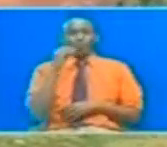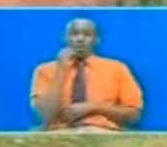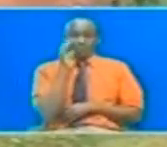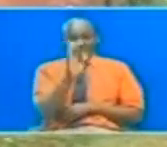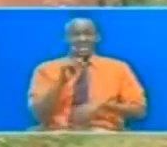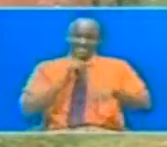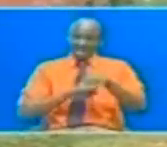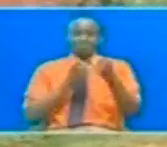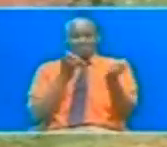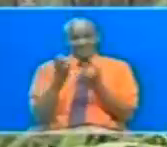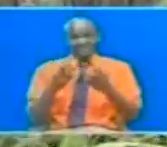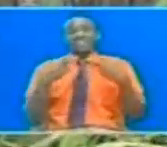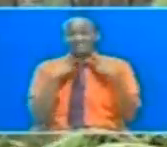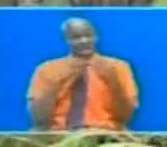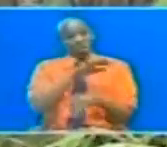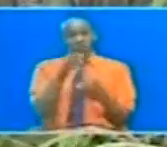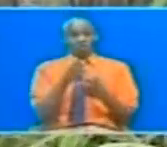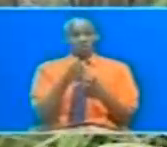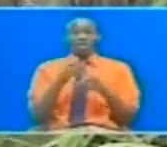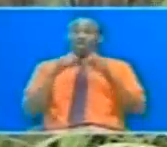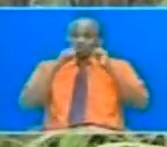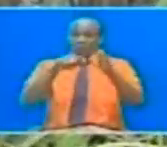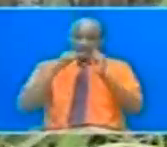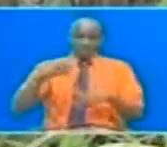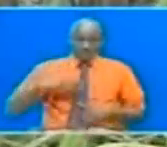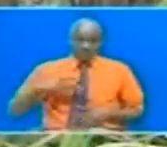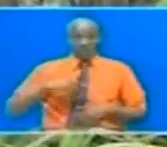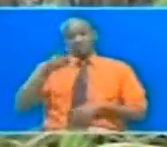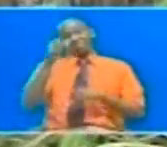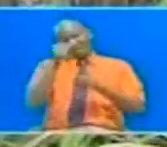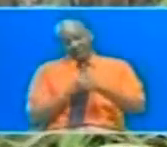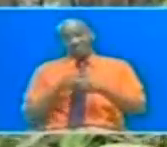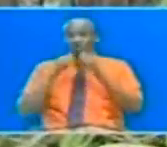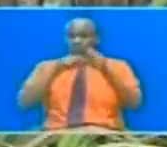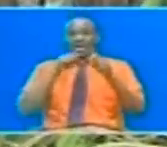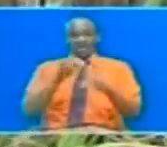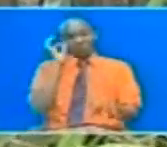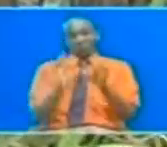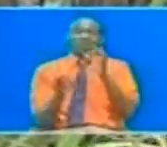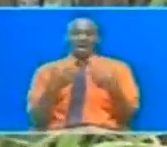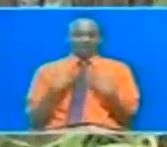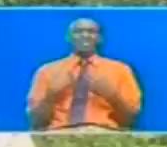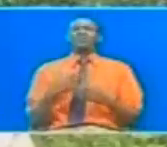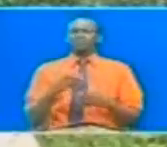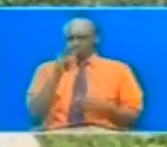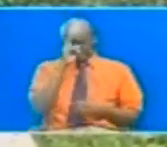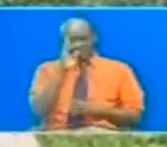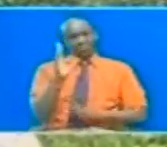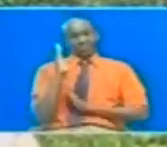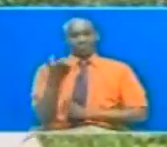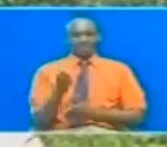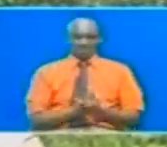business remains at a standstill. Some sugarcane farmers were harvesting their torched sugarcane under heavy security. Vile